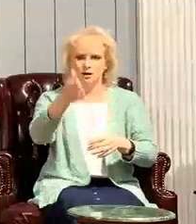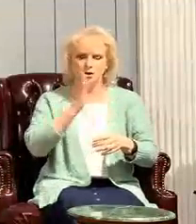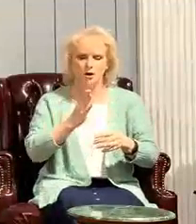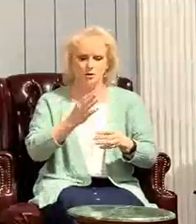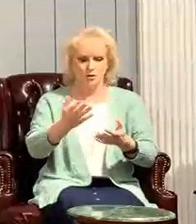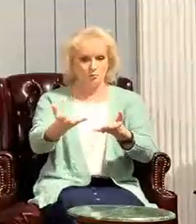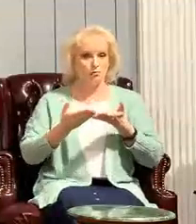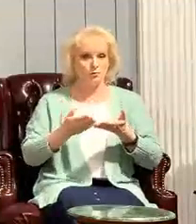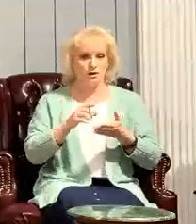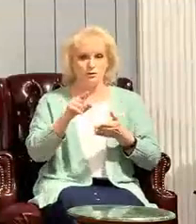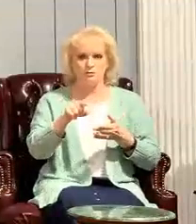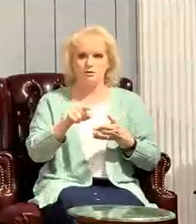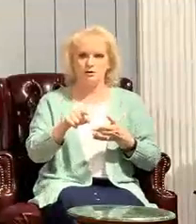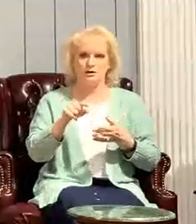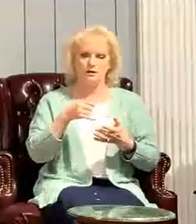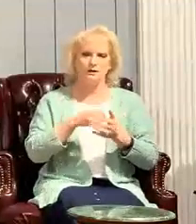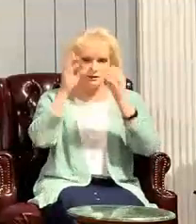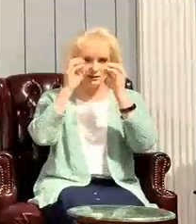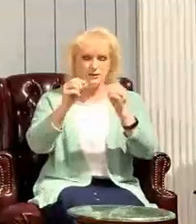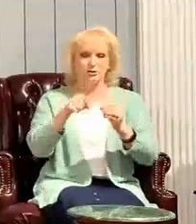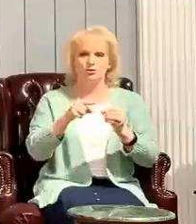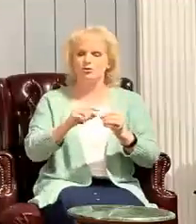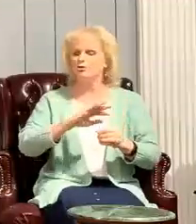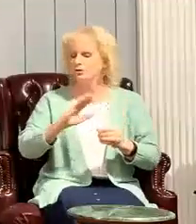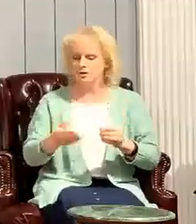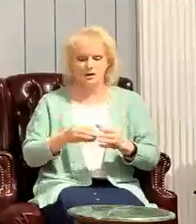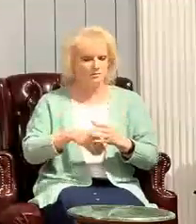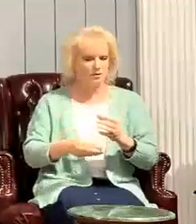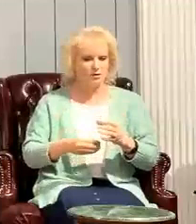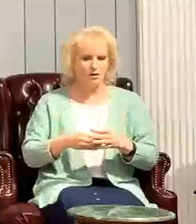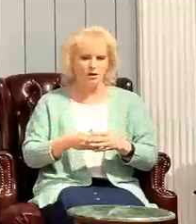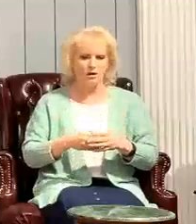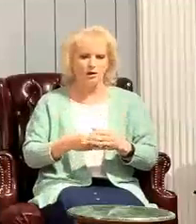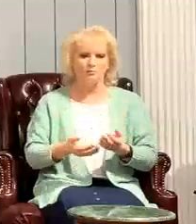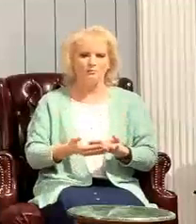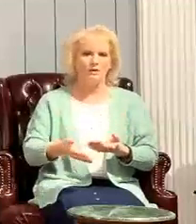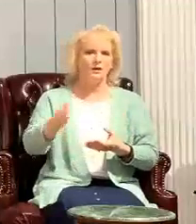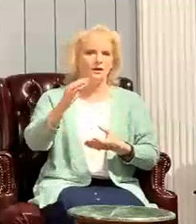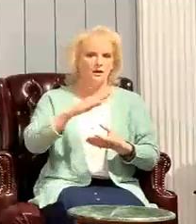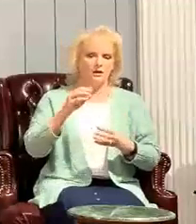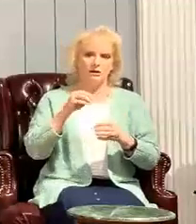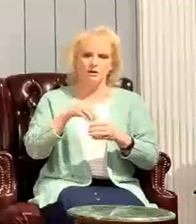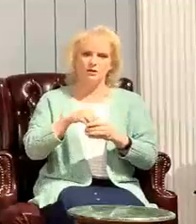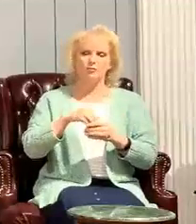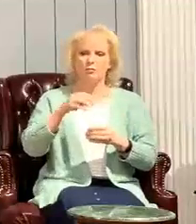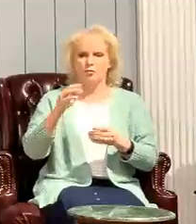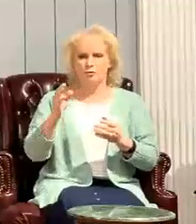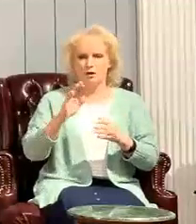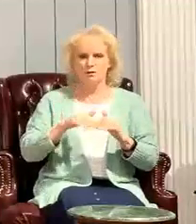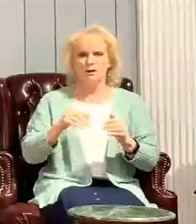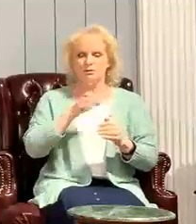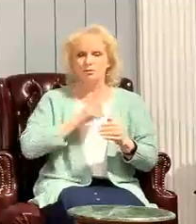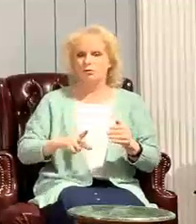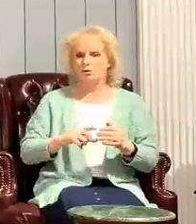it teaches you that you can never outgive the Lord. You can't outgive Him financially. You can't outgive him faithfully. You